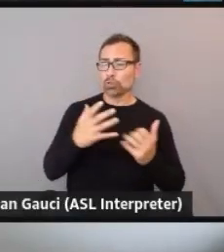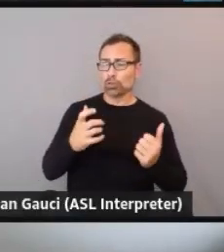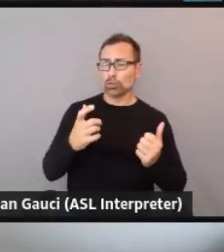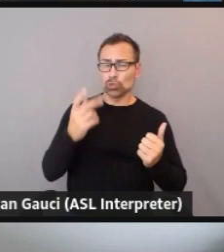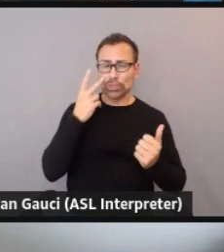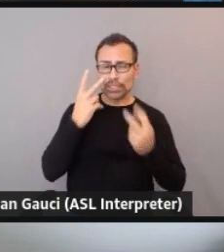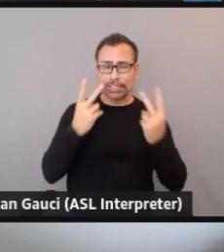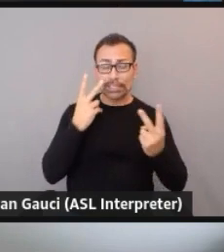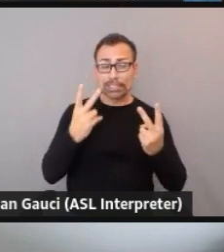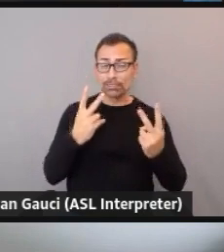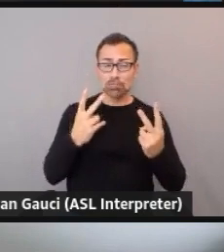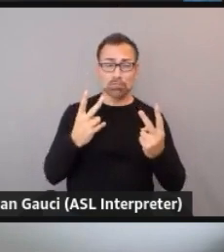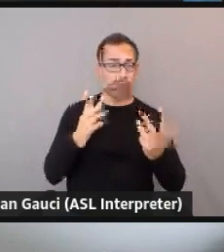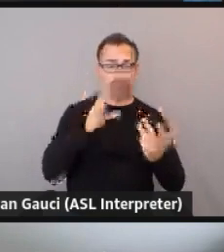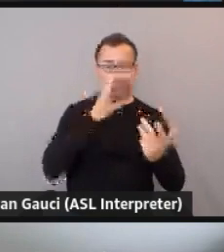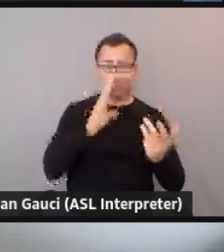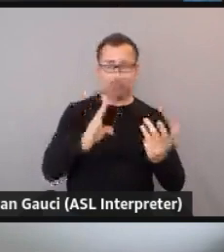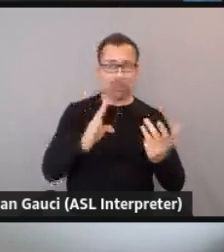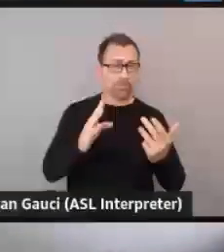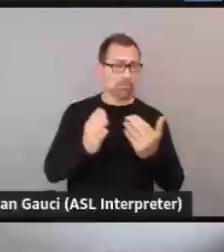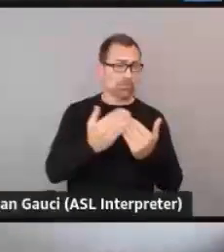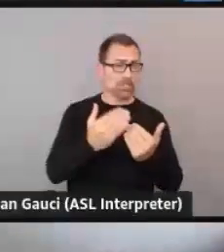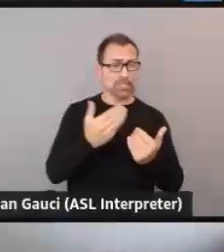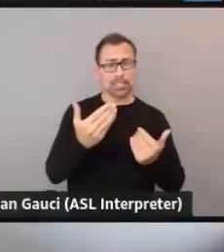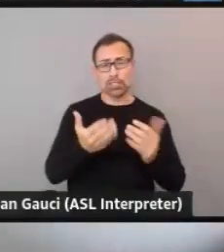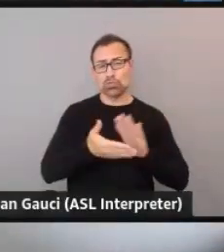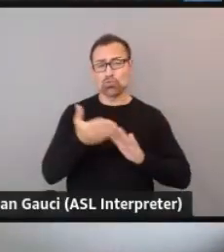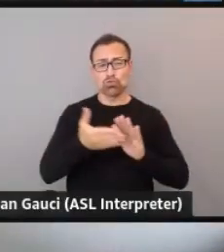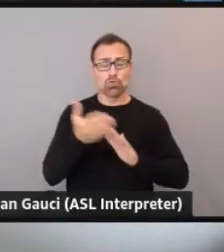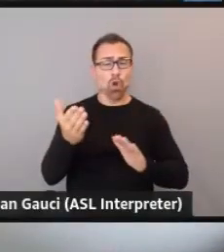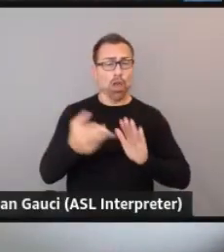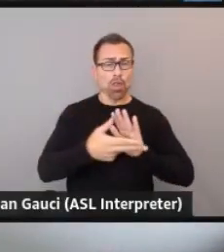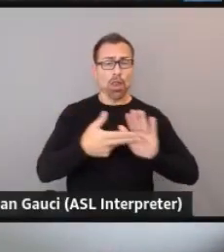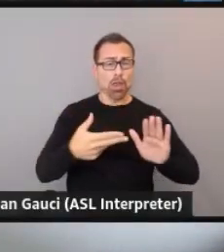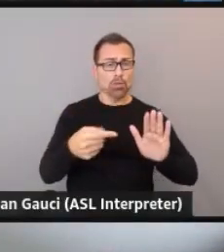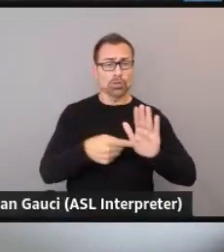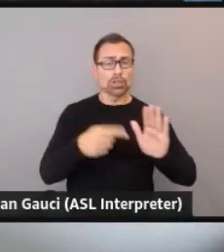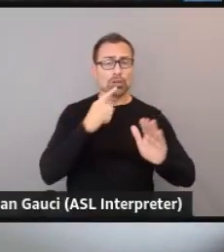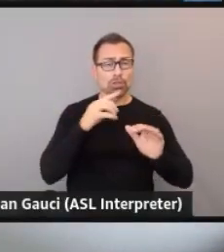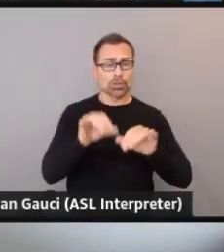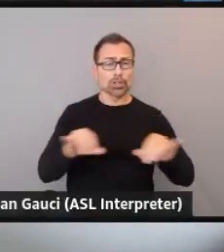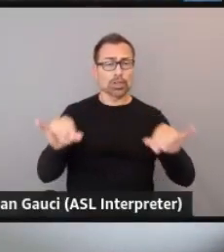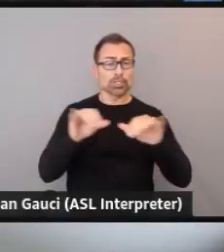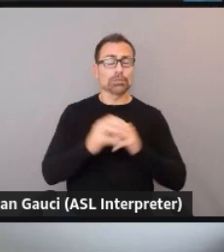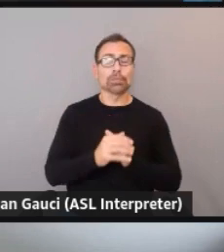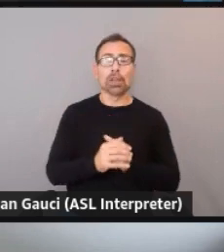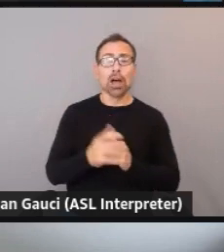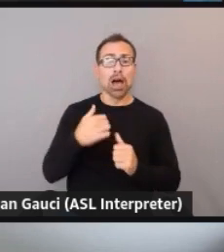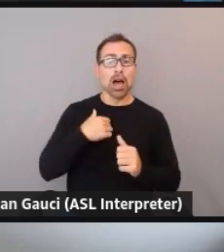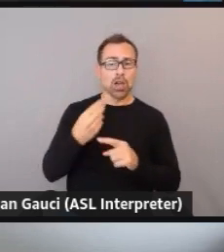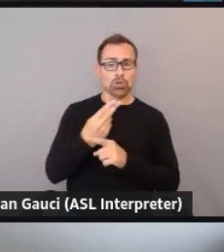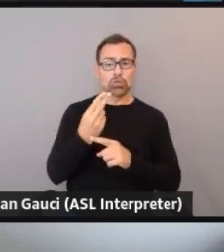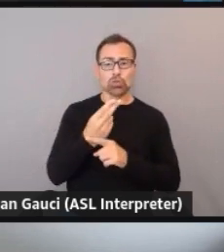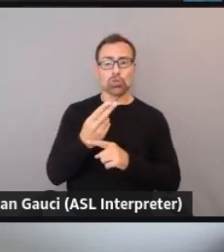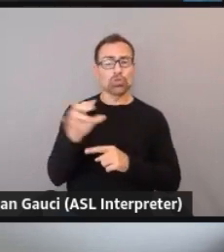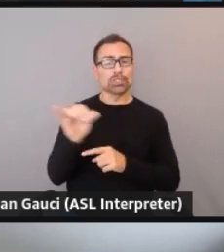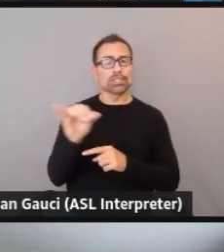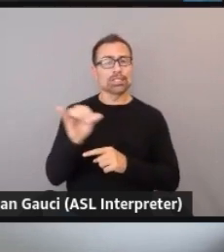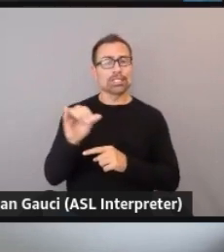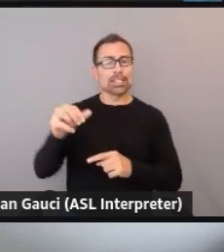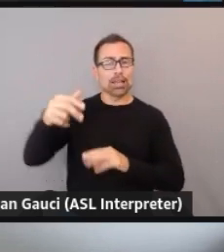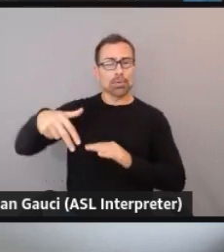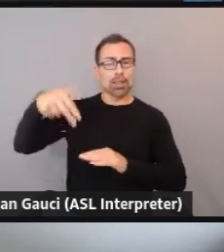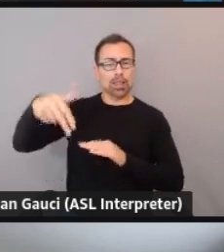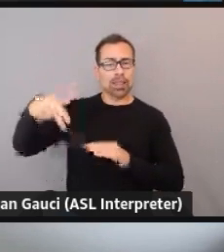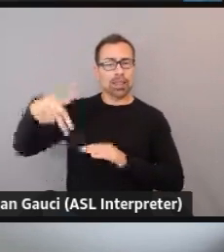labels. So here I use the same Lambda functions to generate test images to train